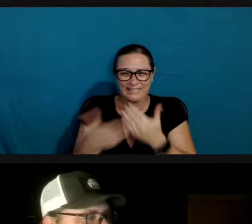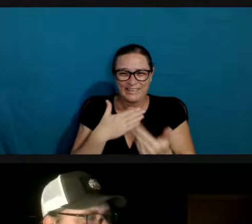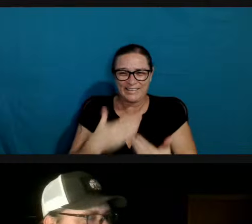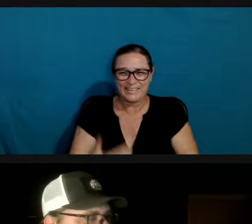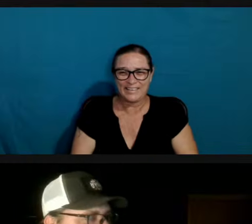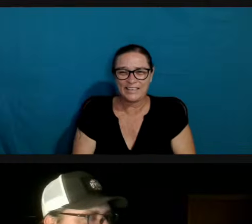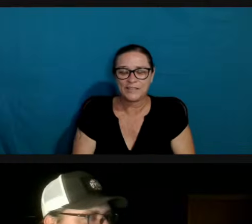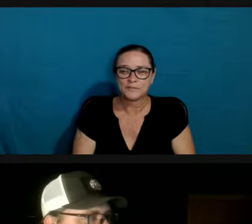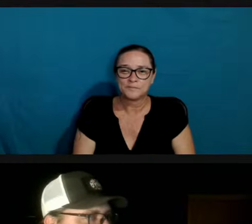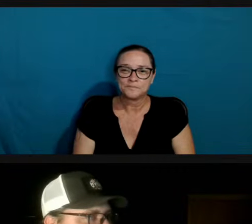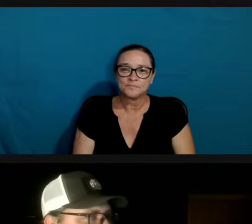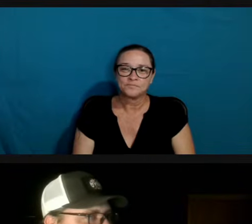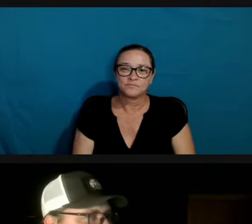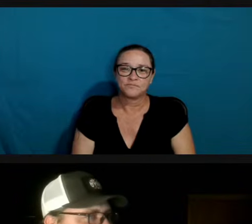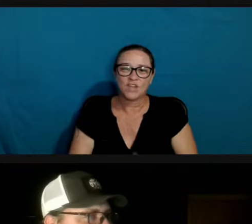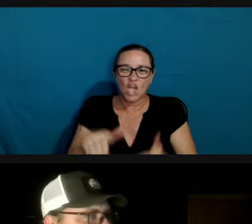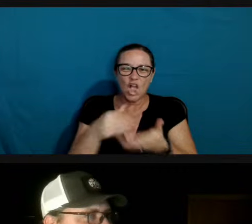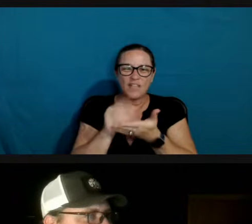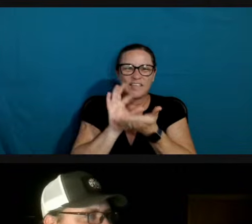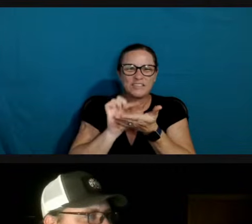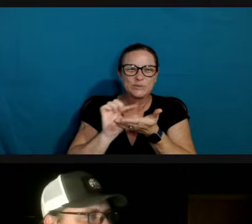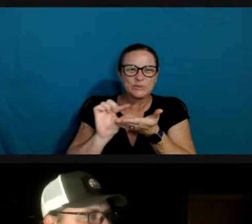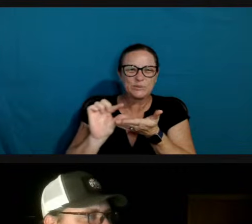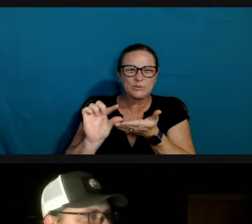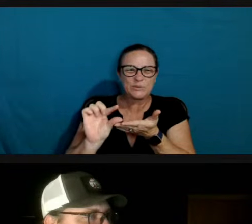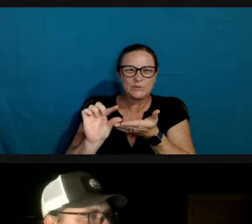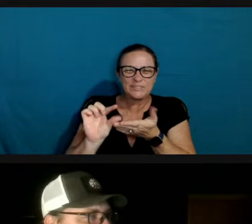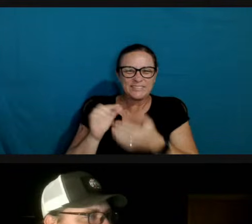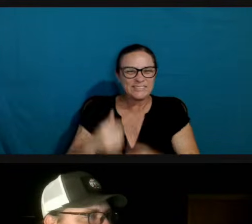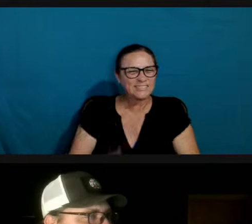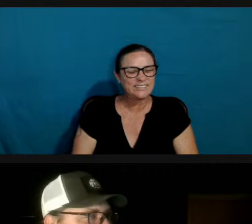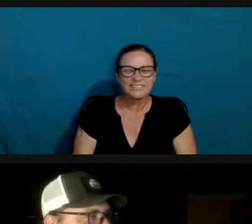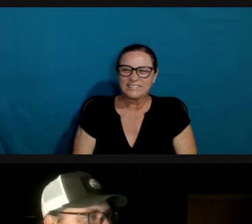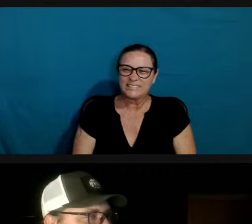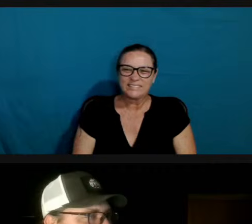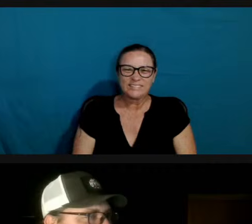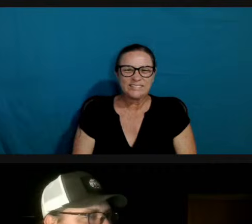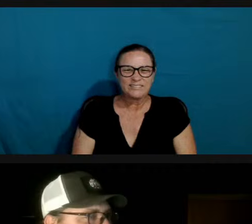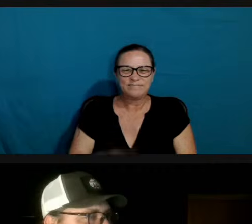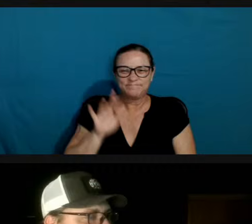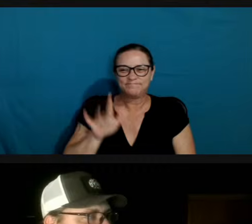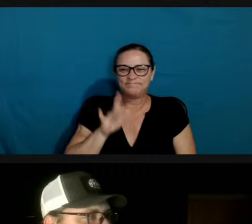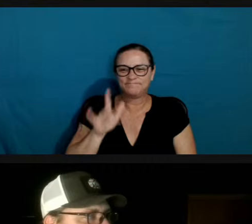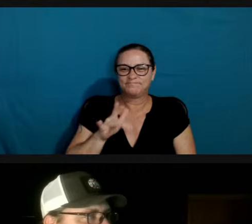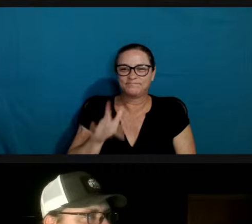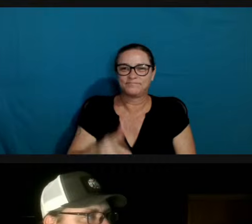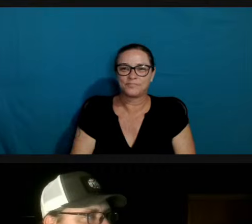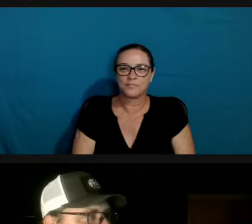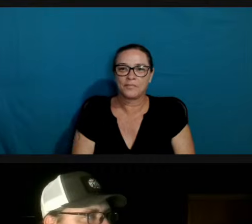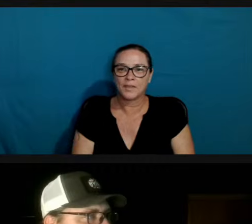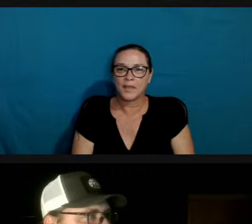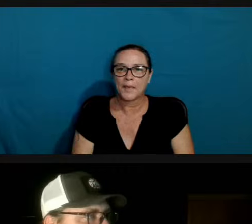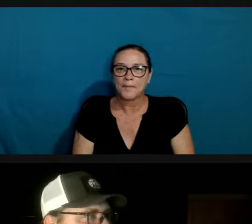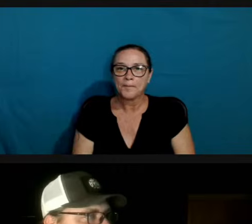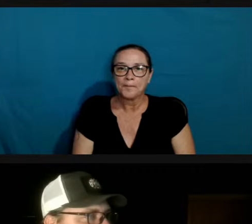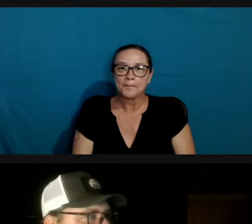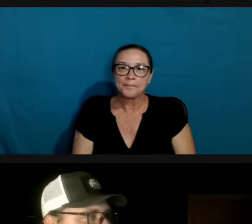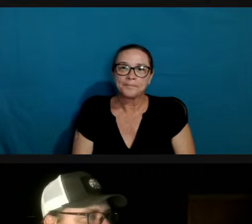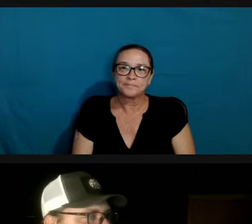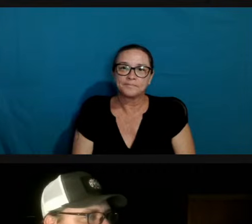But yeah, look at all that debris, and that's horrible. Oh, they're messed up. Ugh,